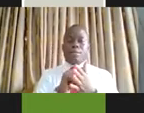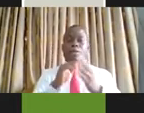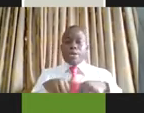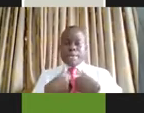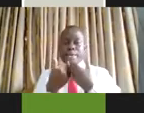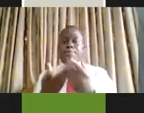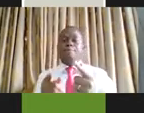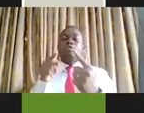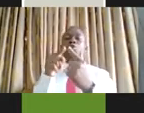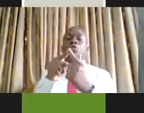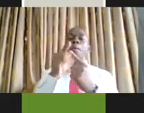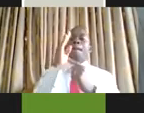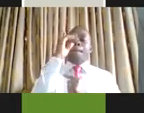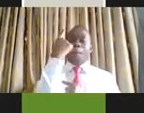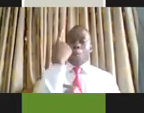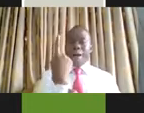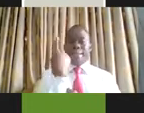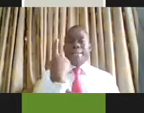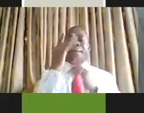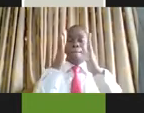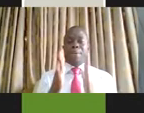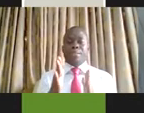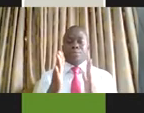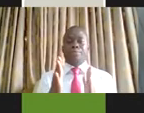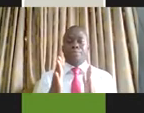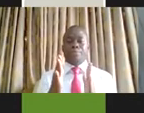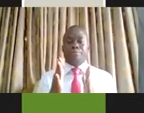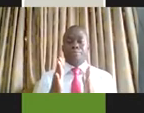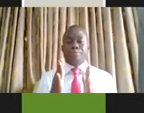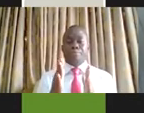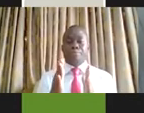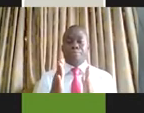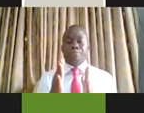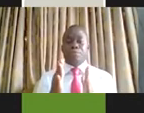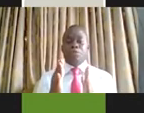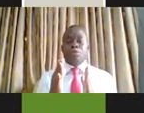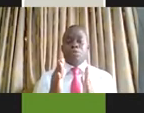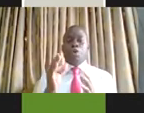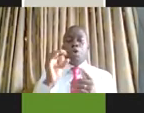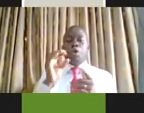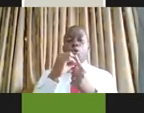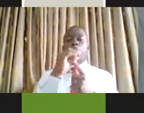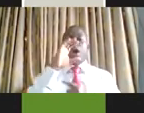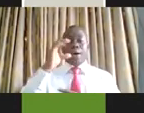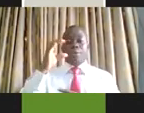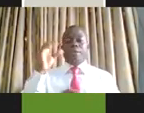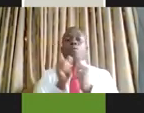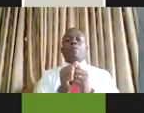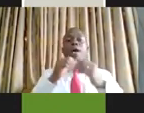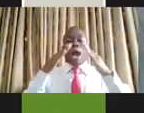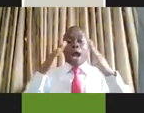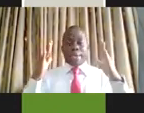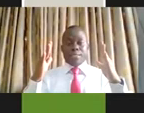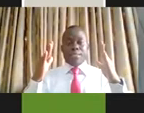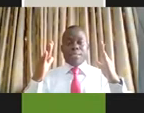per person to a county with the highest allocation does not